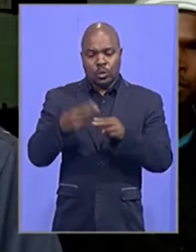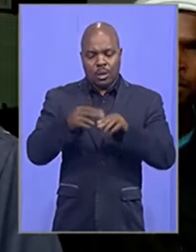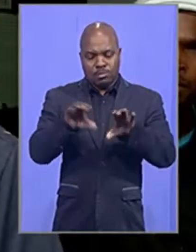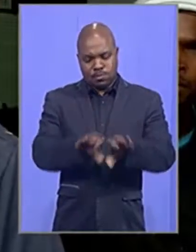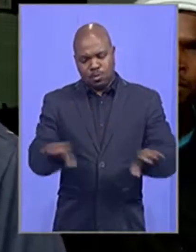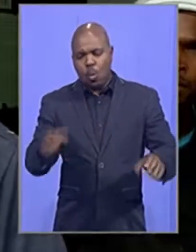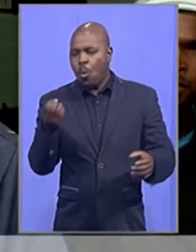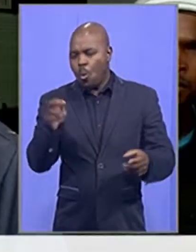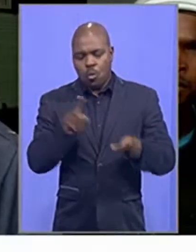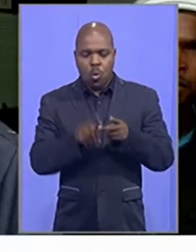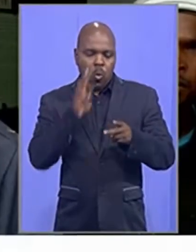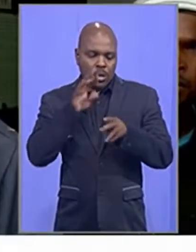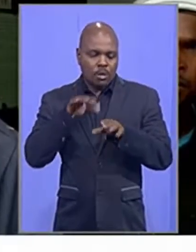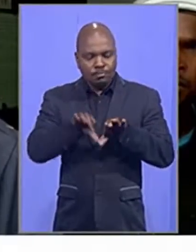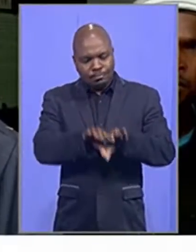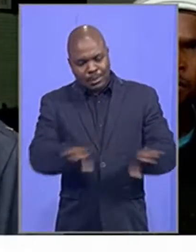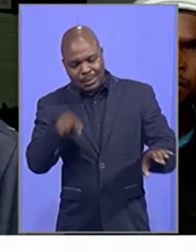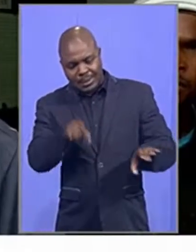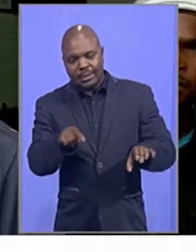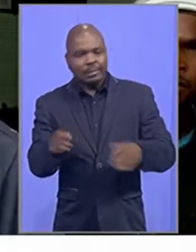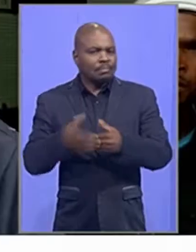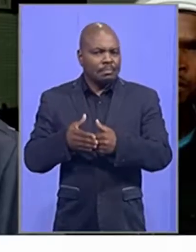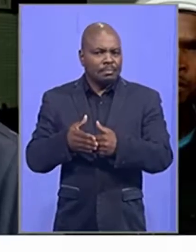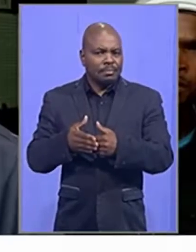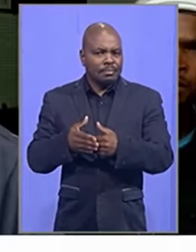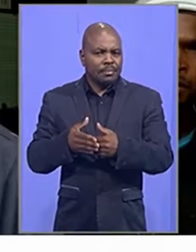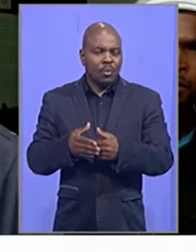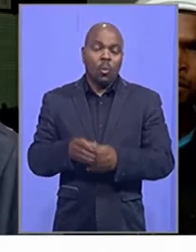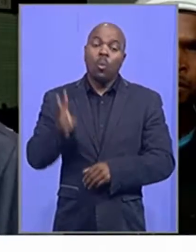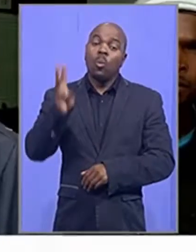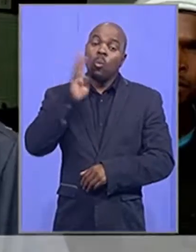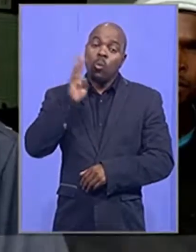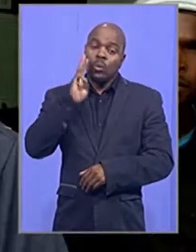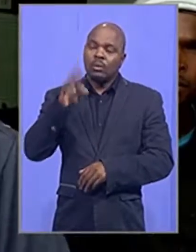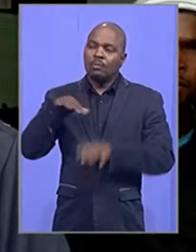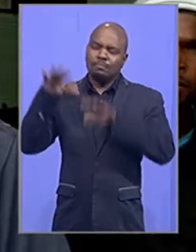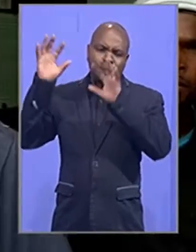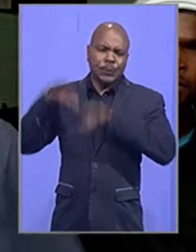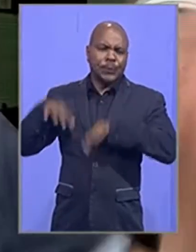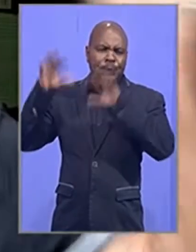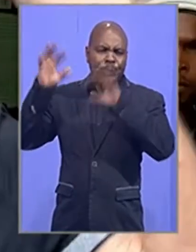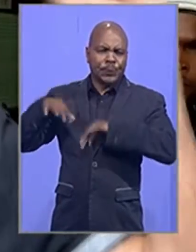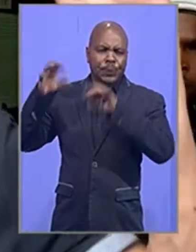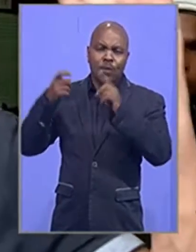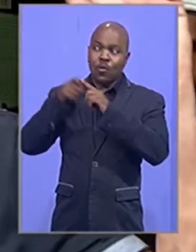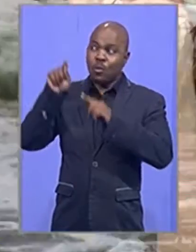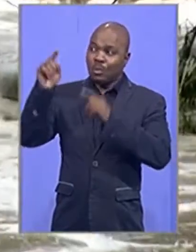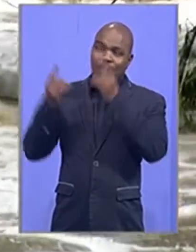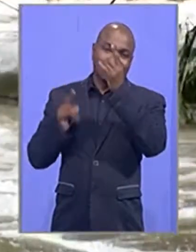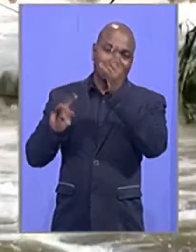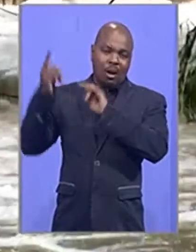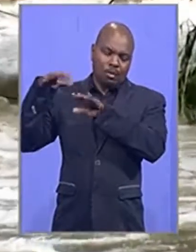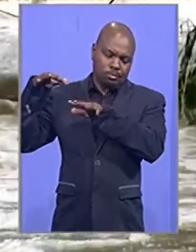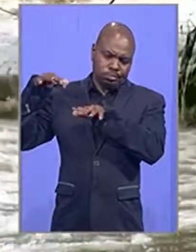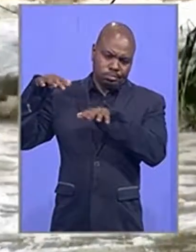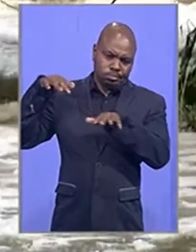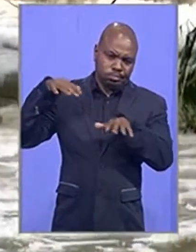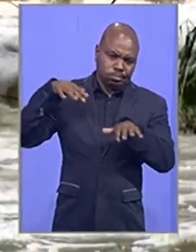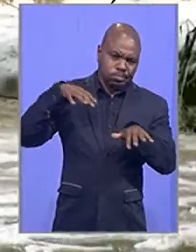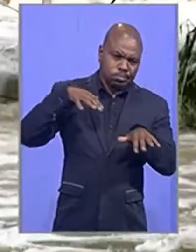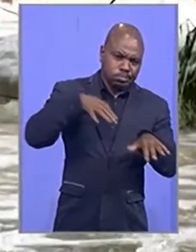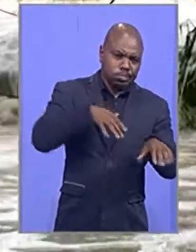or drains are blocked. So the water, the rain that falls from the top of the town comes down